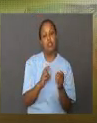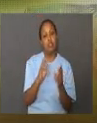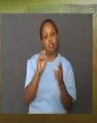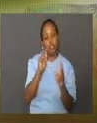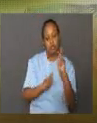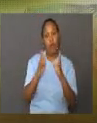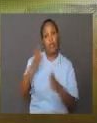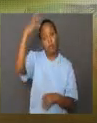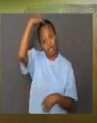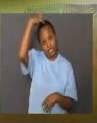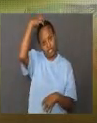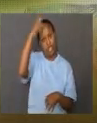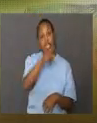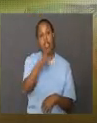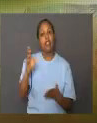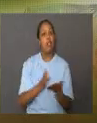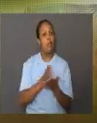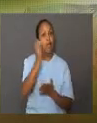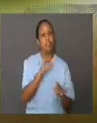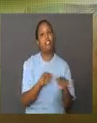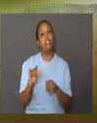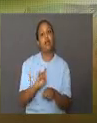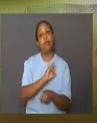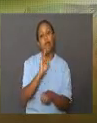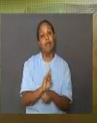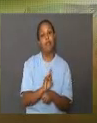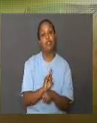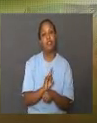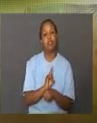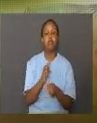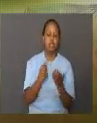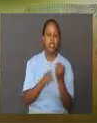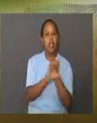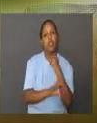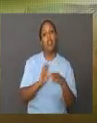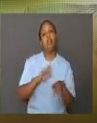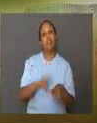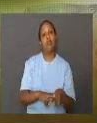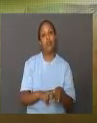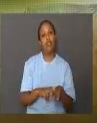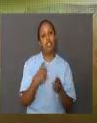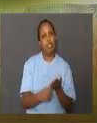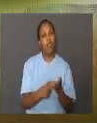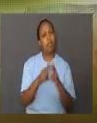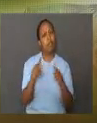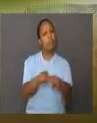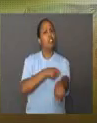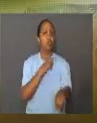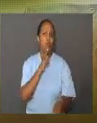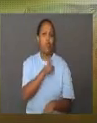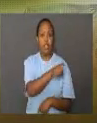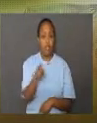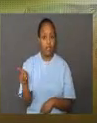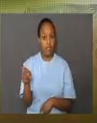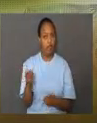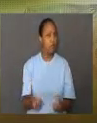Ethiopia outlines your rights as citizens of this country. The list is very long, for you